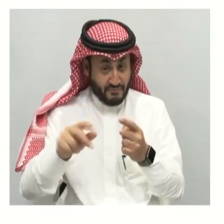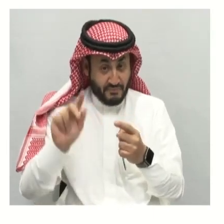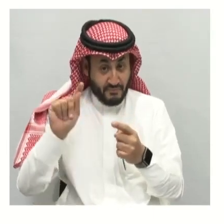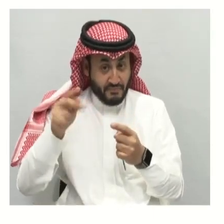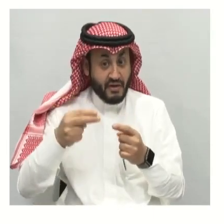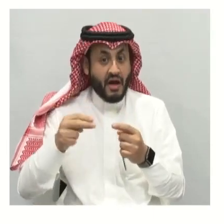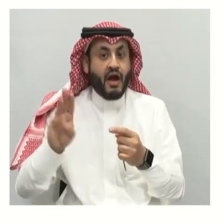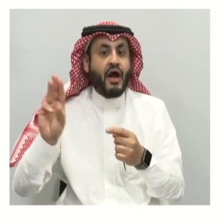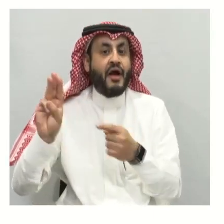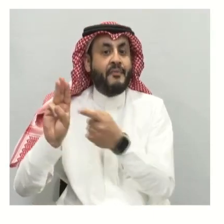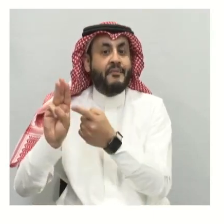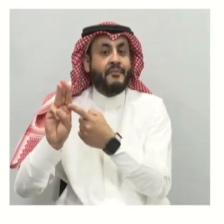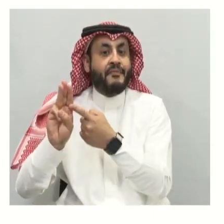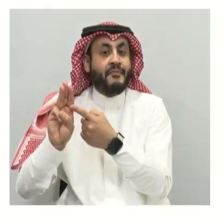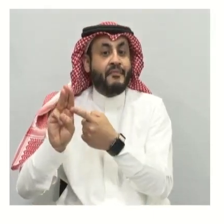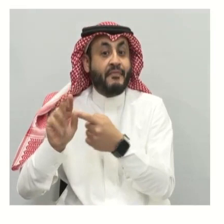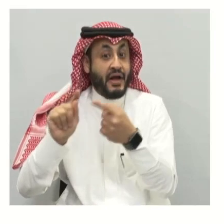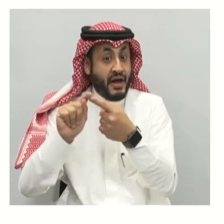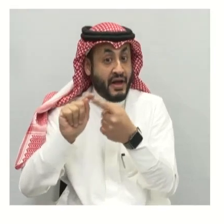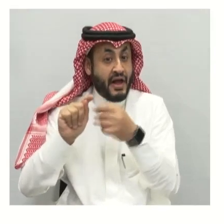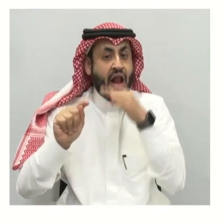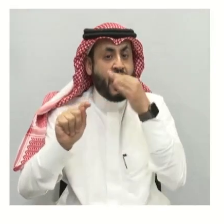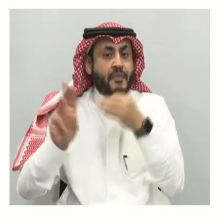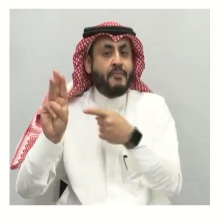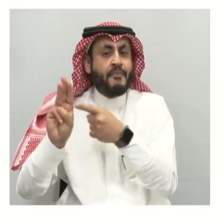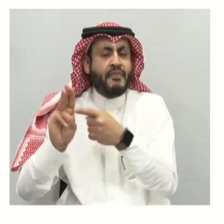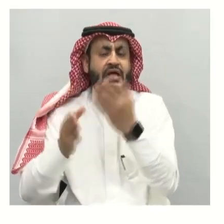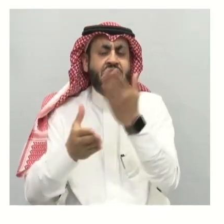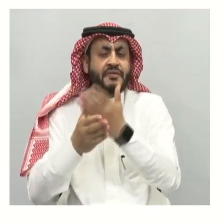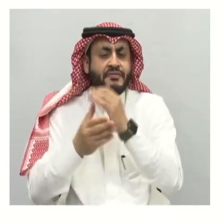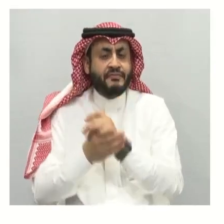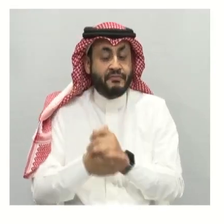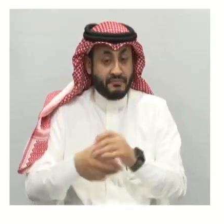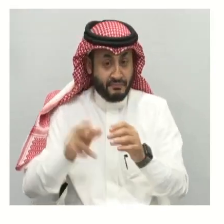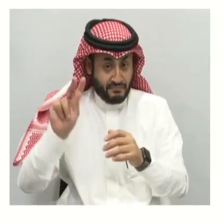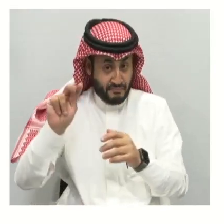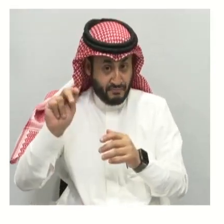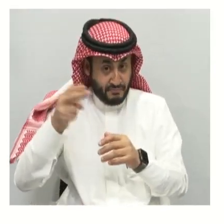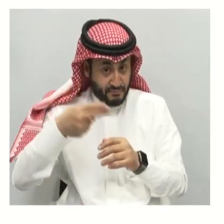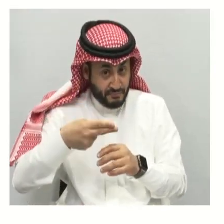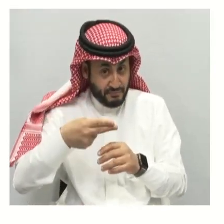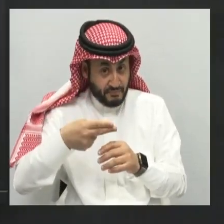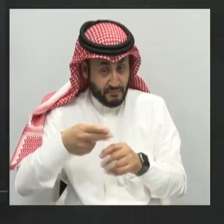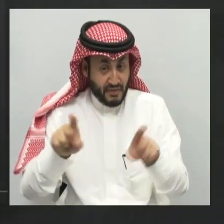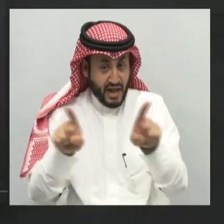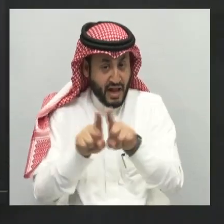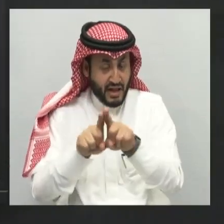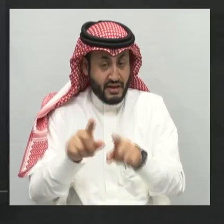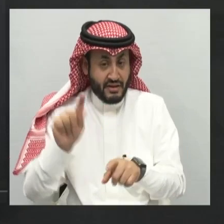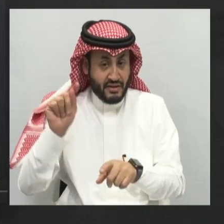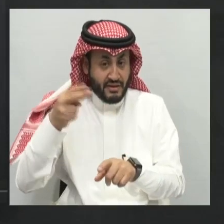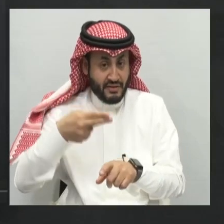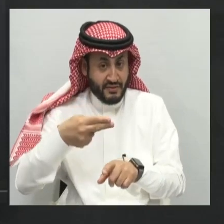Thursday. Oh, interesting. It starts with a T, but we said th. It's because the word Thursday begins with a